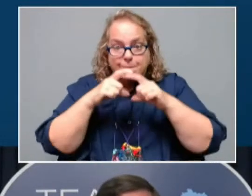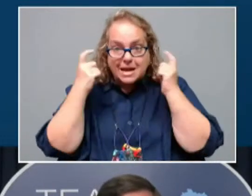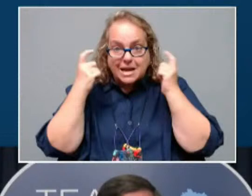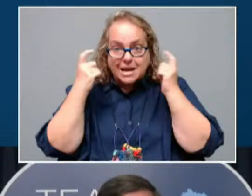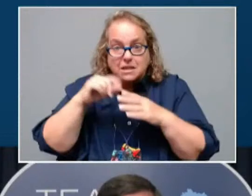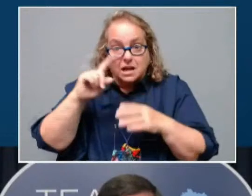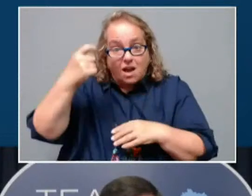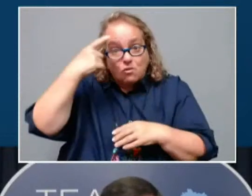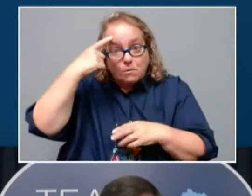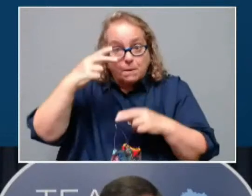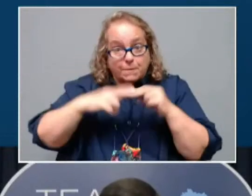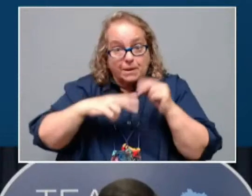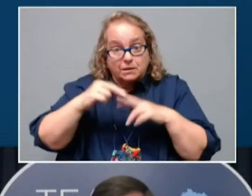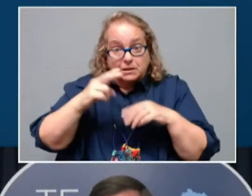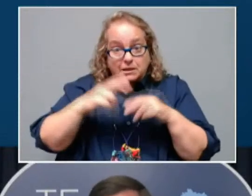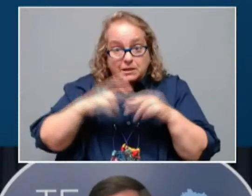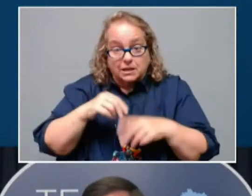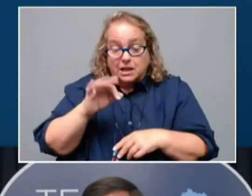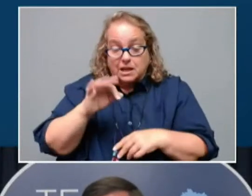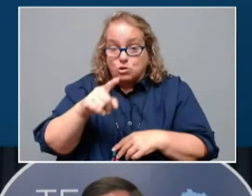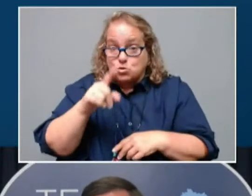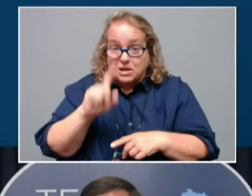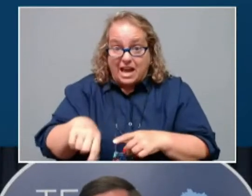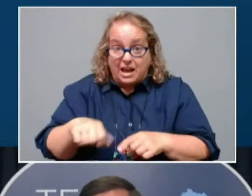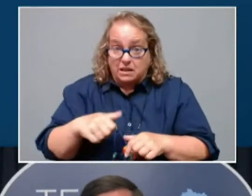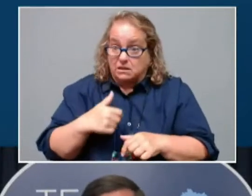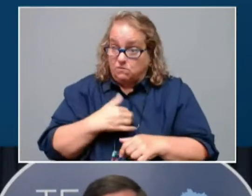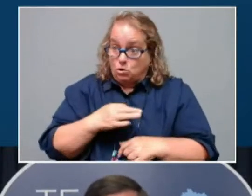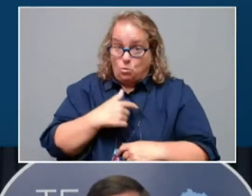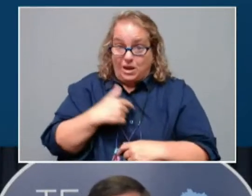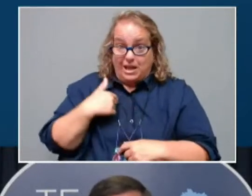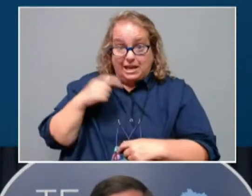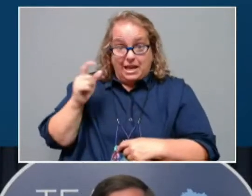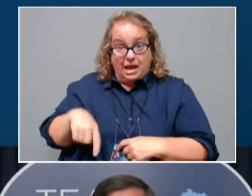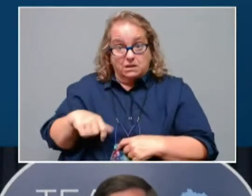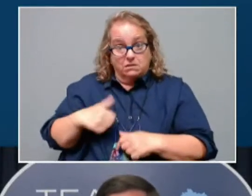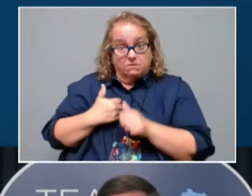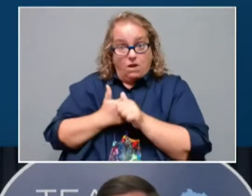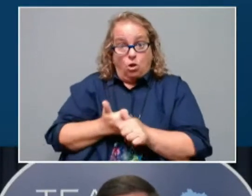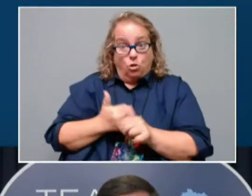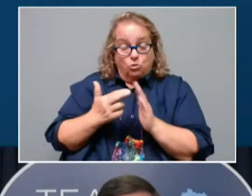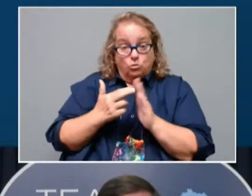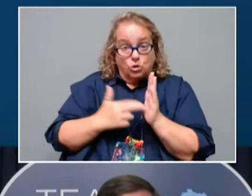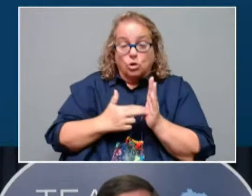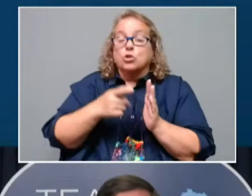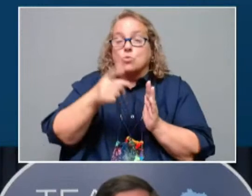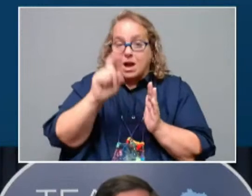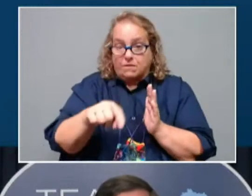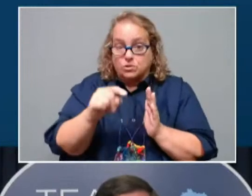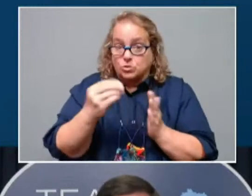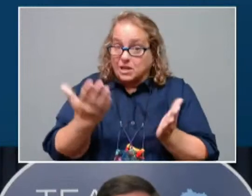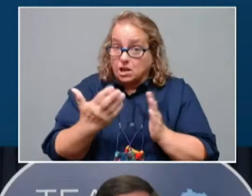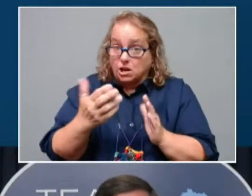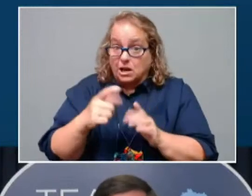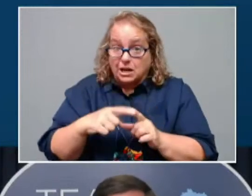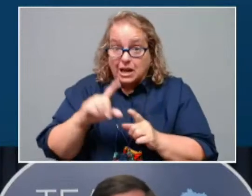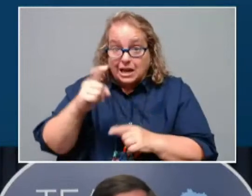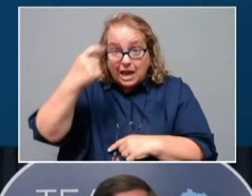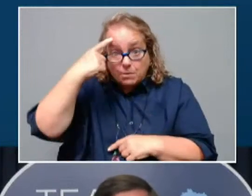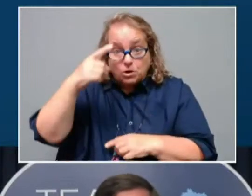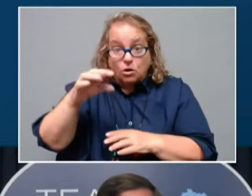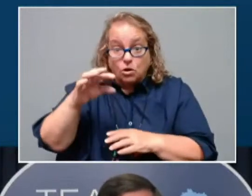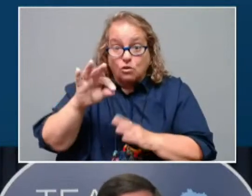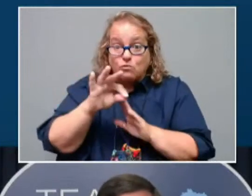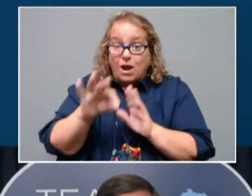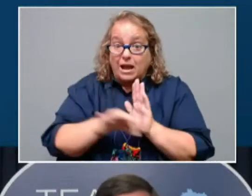walk the walk, people don't believe our talk. That's what we do here in the Capitol. Franklin County is in the red zone, but listen, I